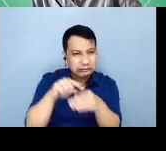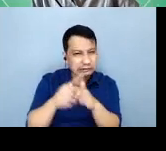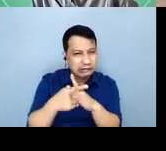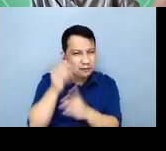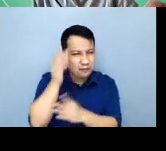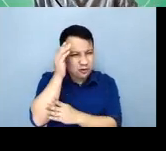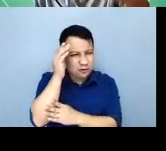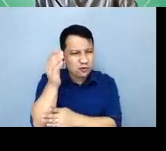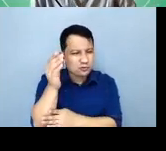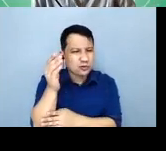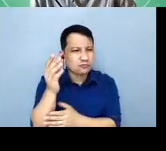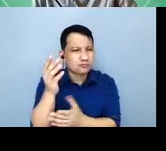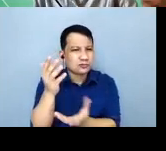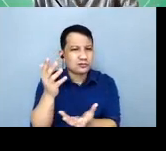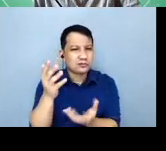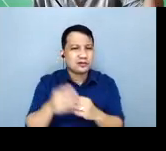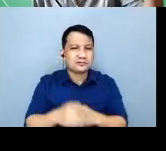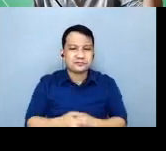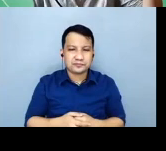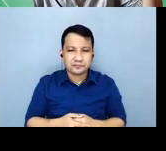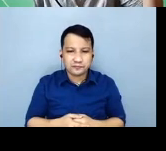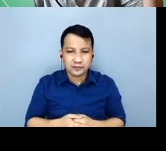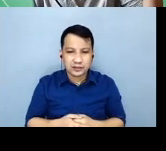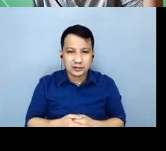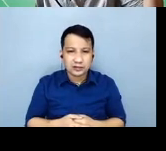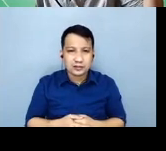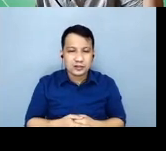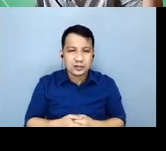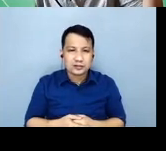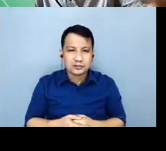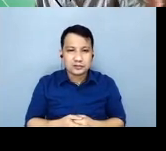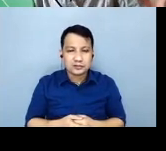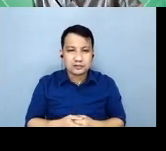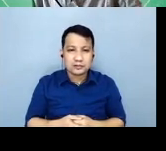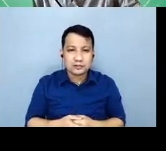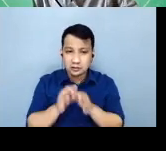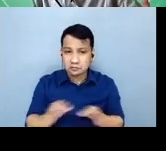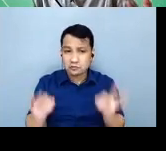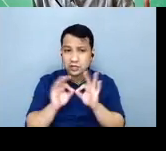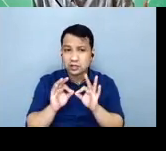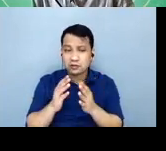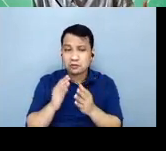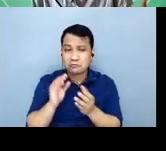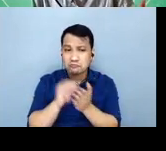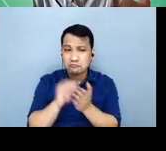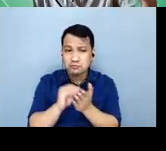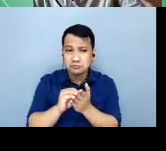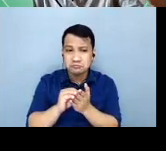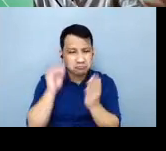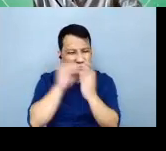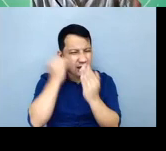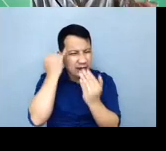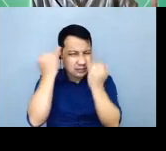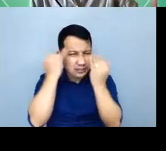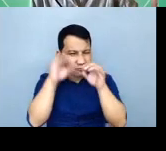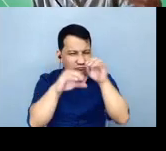costs almost nothing to change your mind. And so it's important to kind of put as much thought and keeping